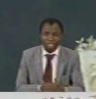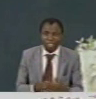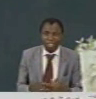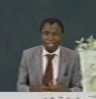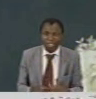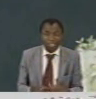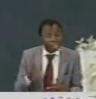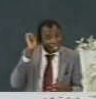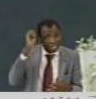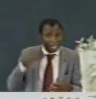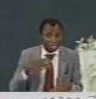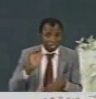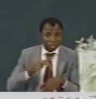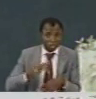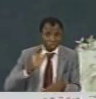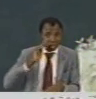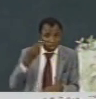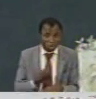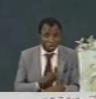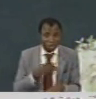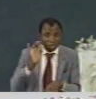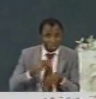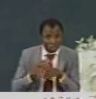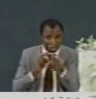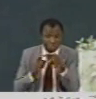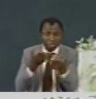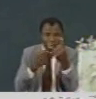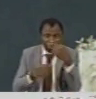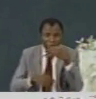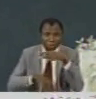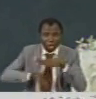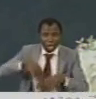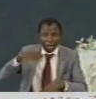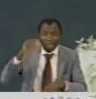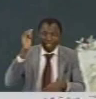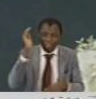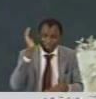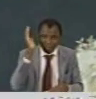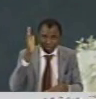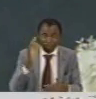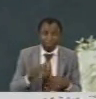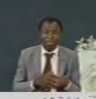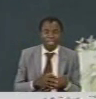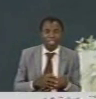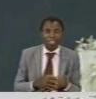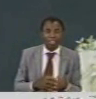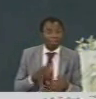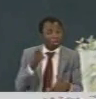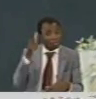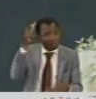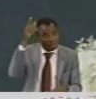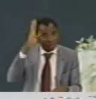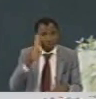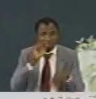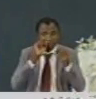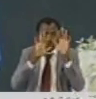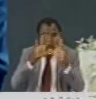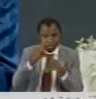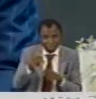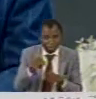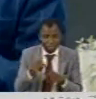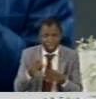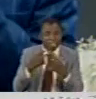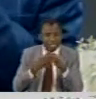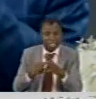you. Come out and testify. God bless you. Start